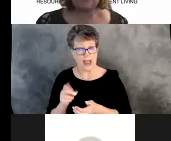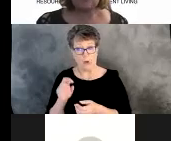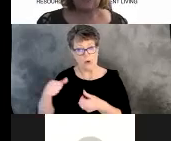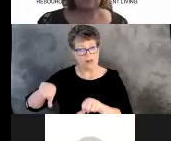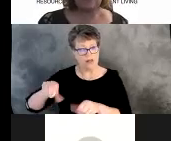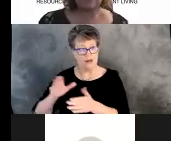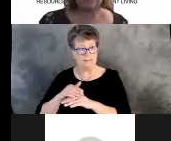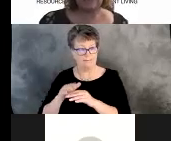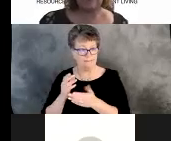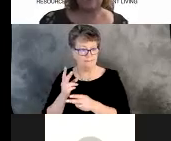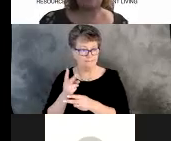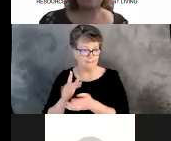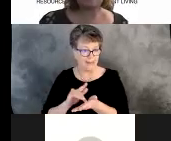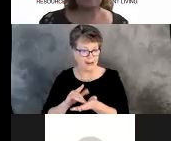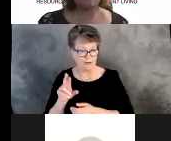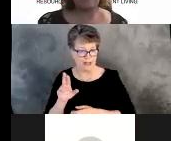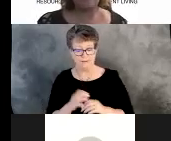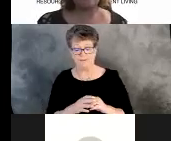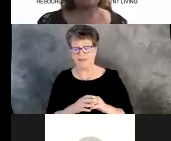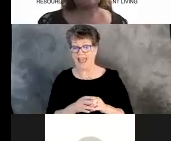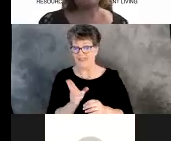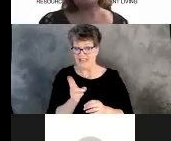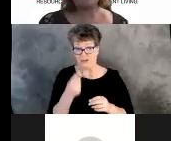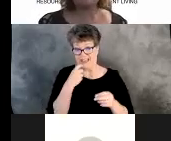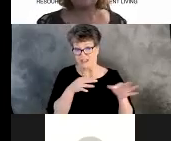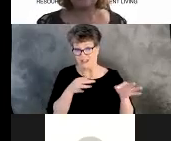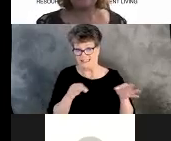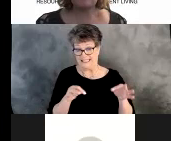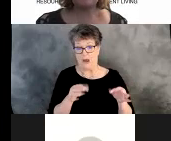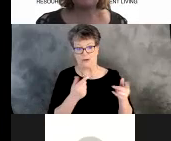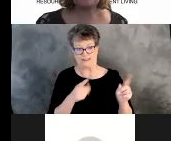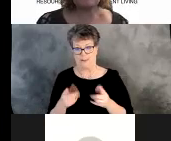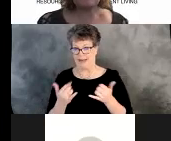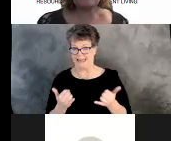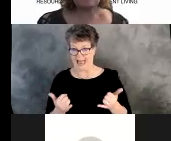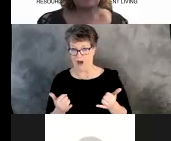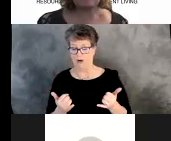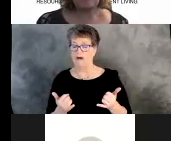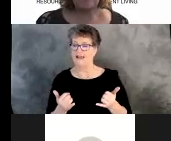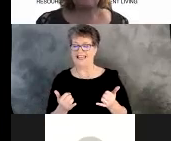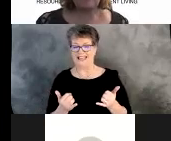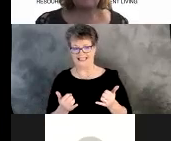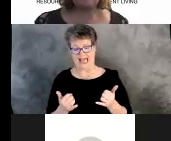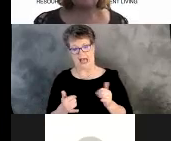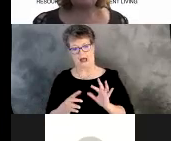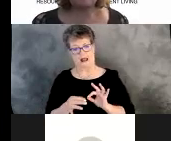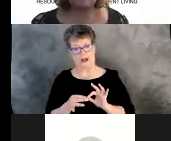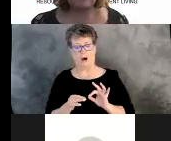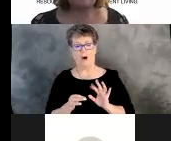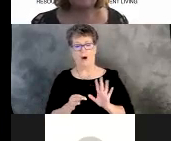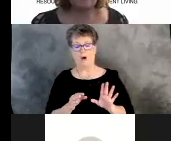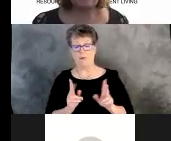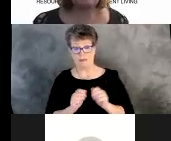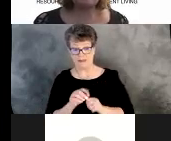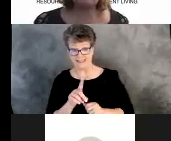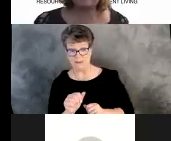the history that I just laid out and what's playing out now, it's this subtext that people with disabilities have lives that are not worth